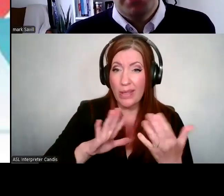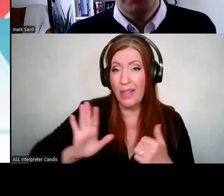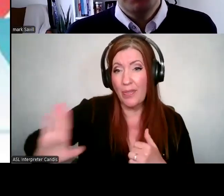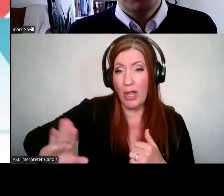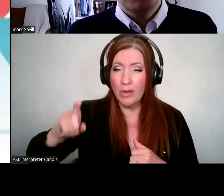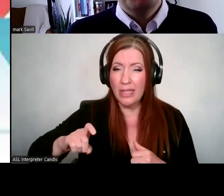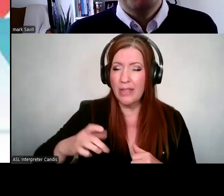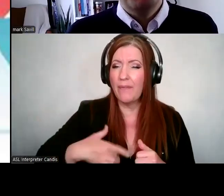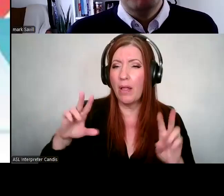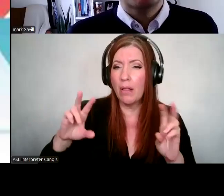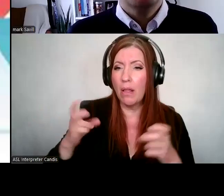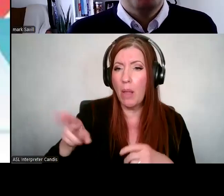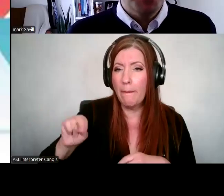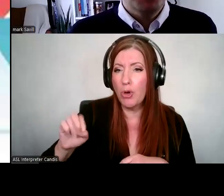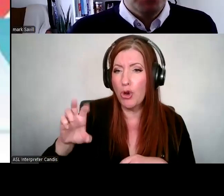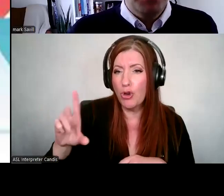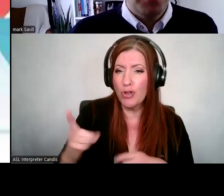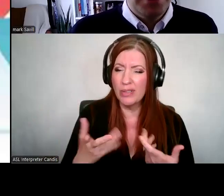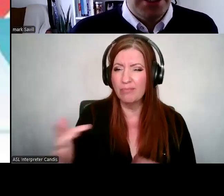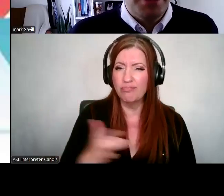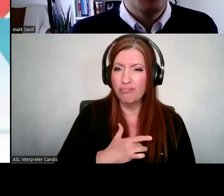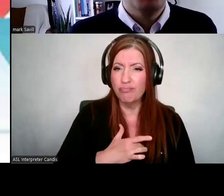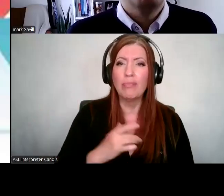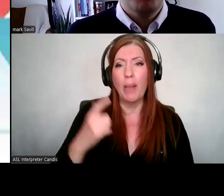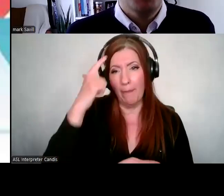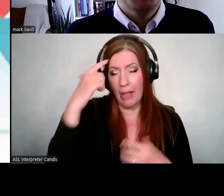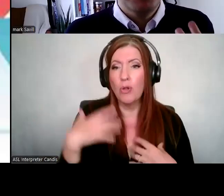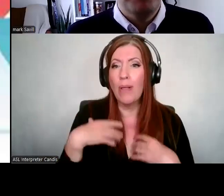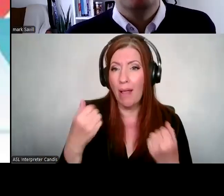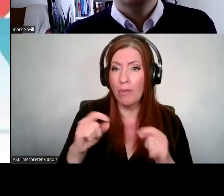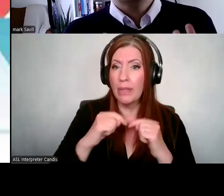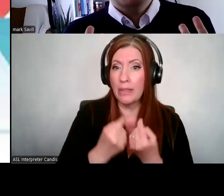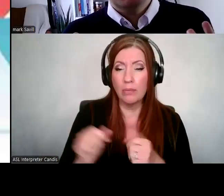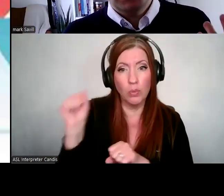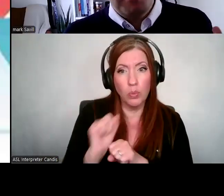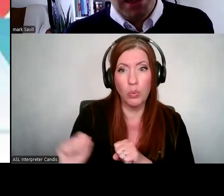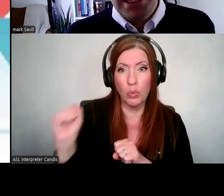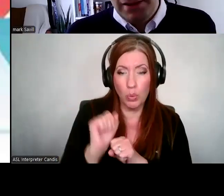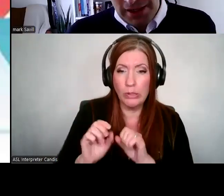an area that the mental health professionals sort of in the crisis teams having to work very hard to develop that trust, to kind of maintain that kind